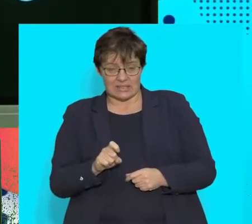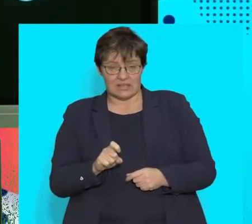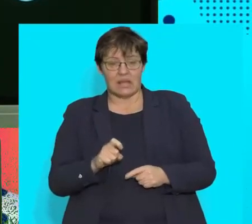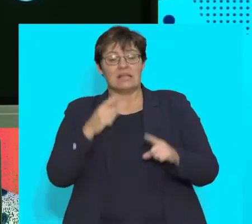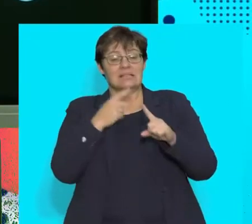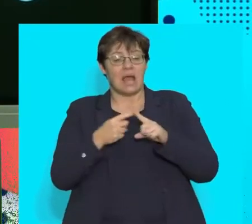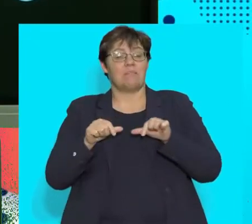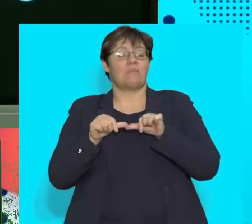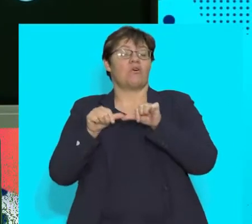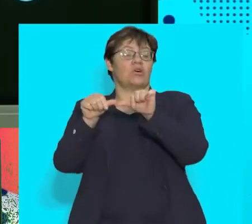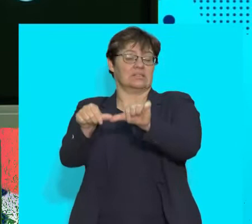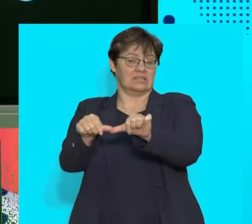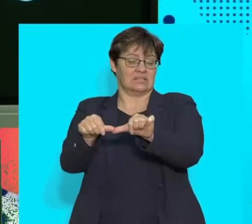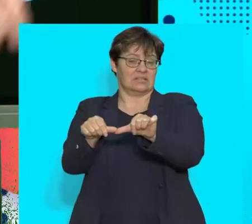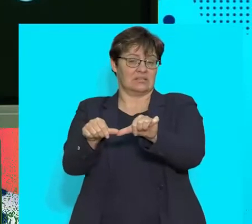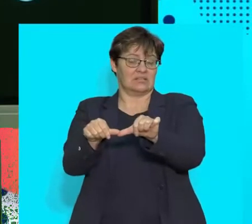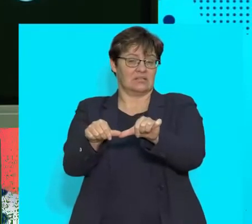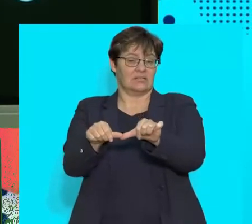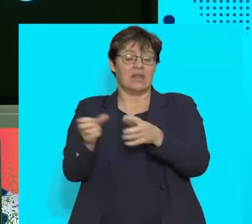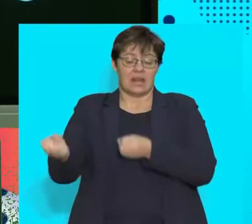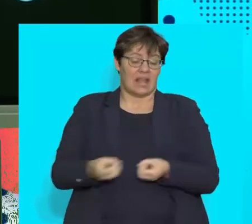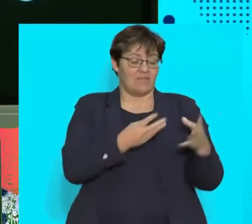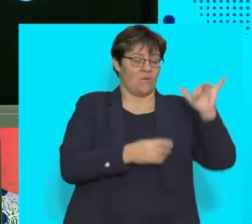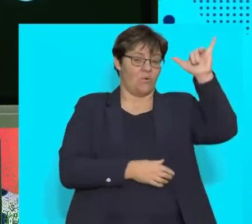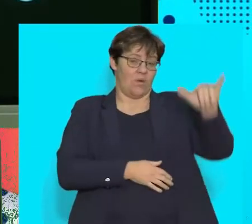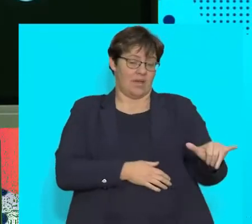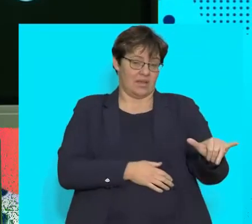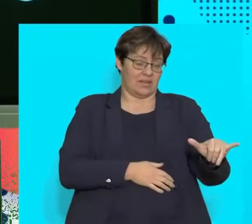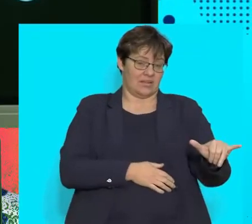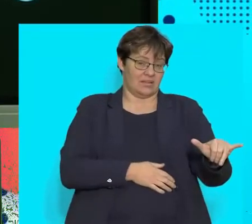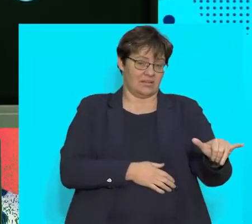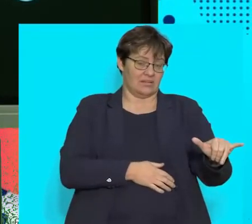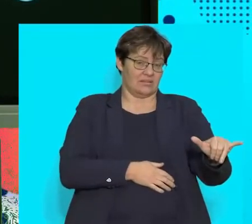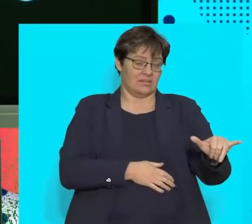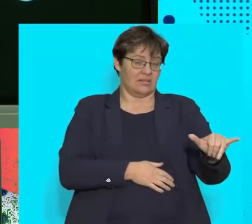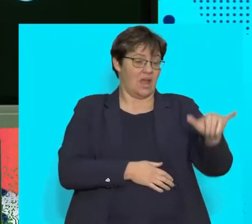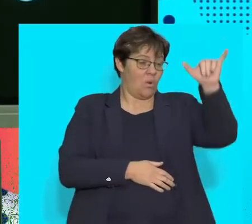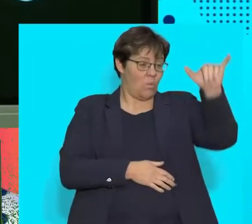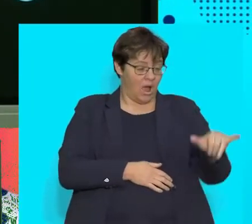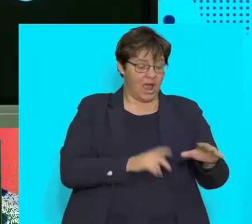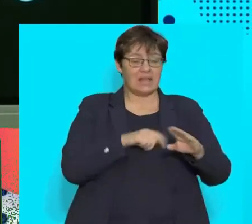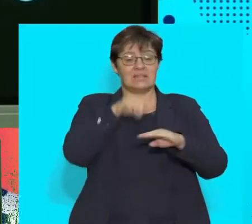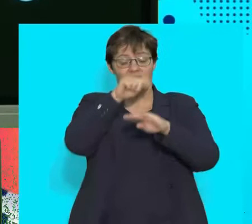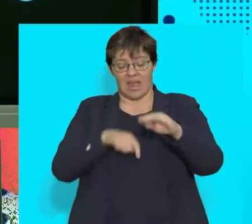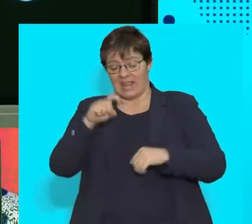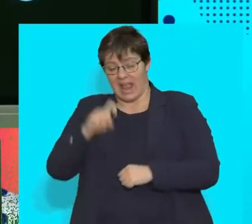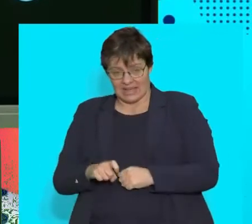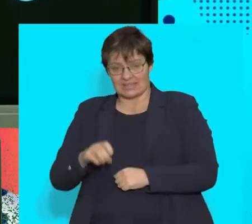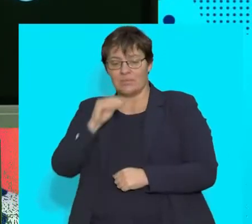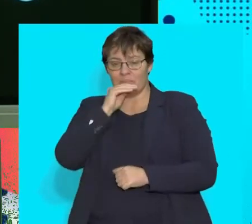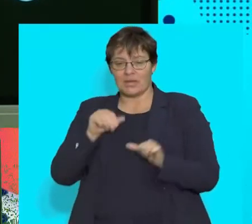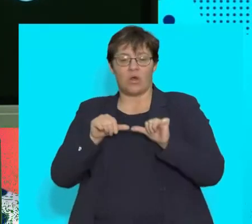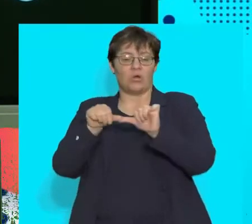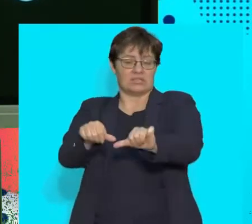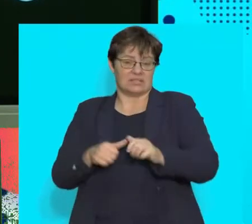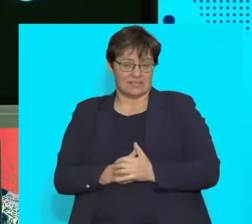multiplying x by a constant, and that will give you y. So the y divided by x is going to be a